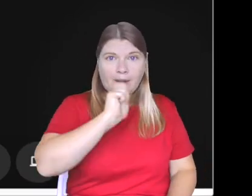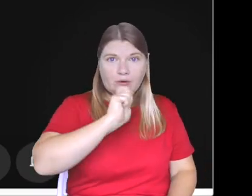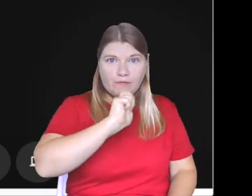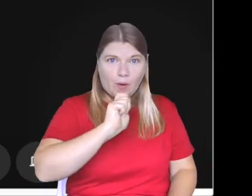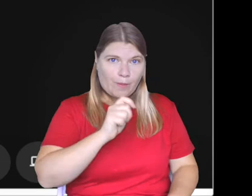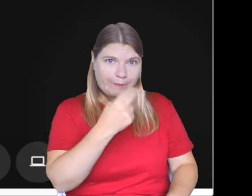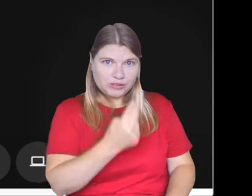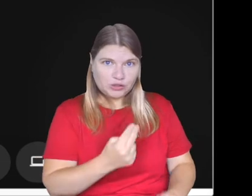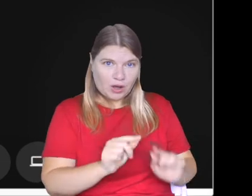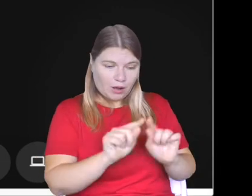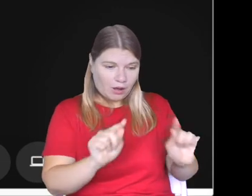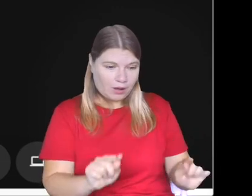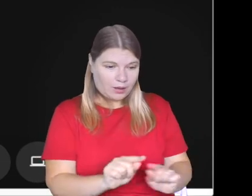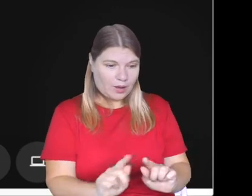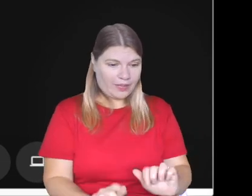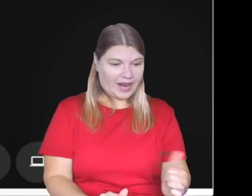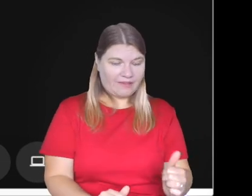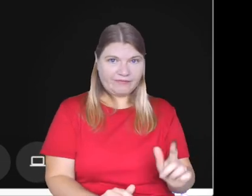first one on the left.